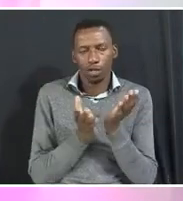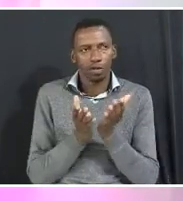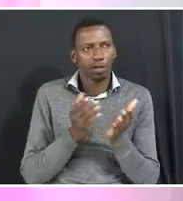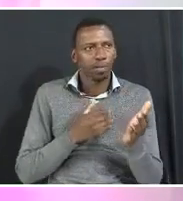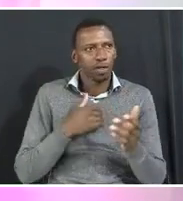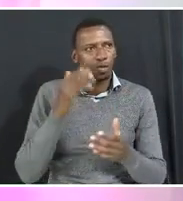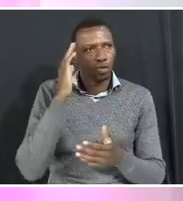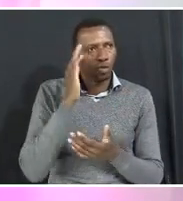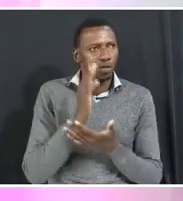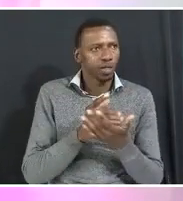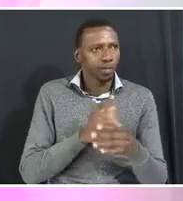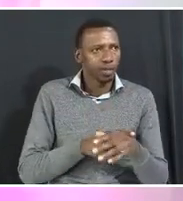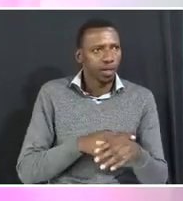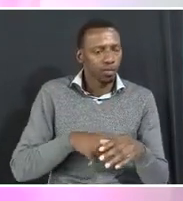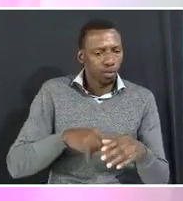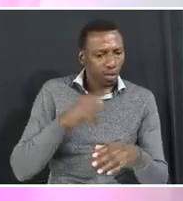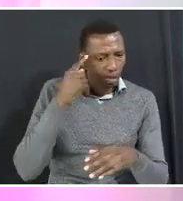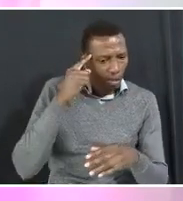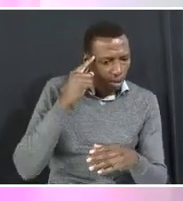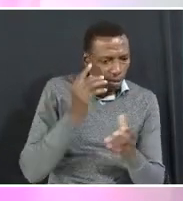think of service, we think of